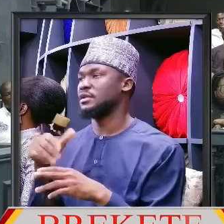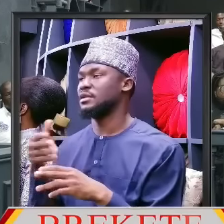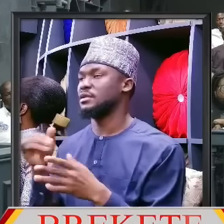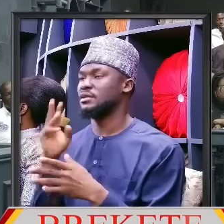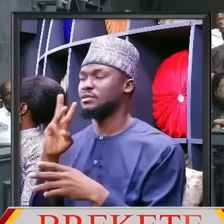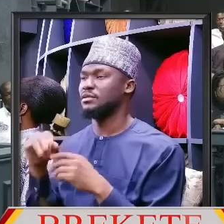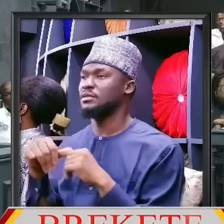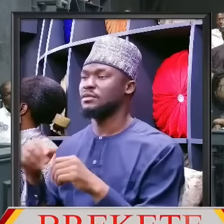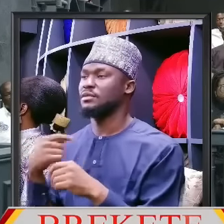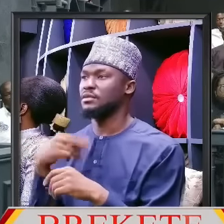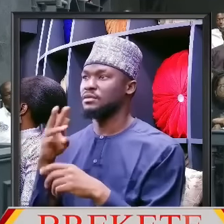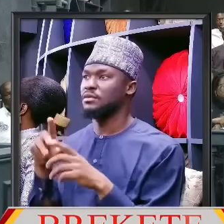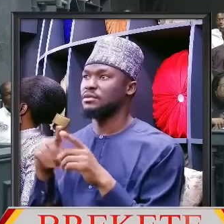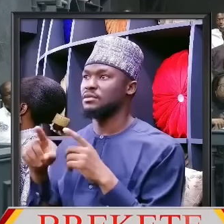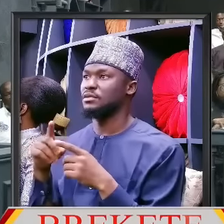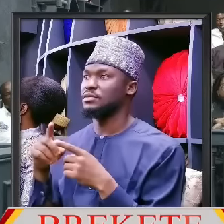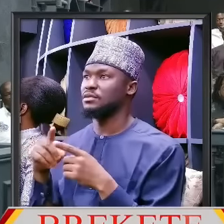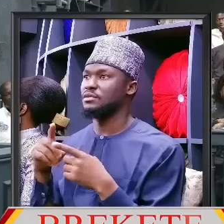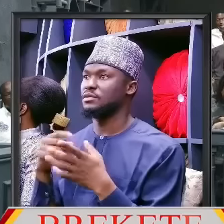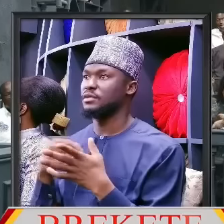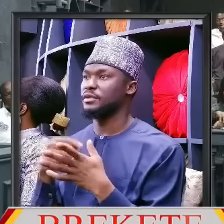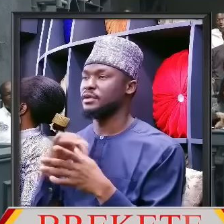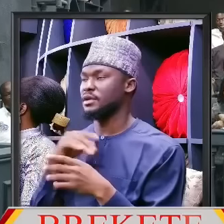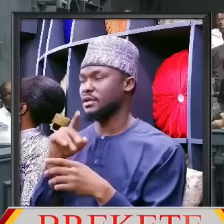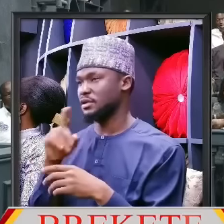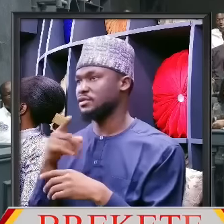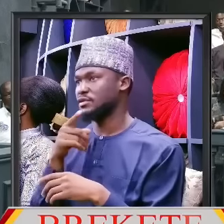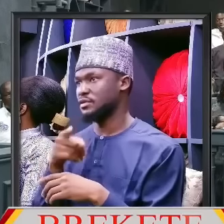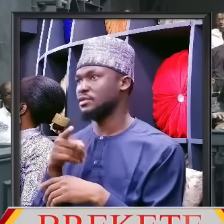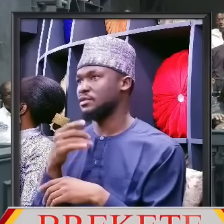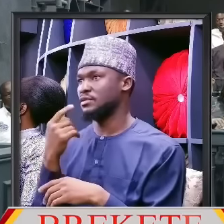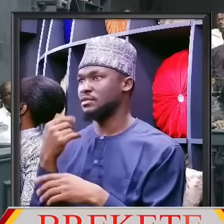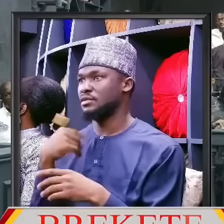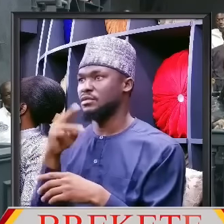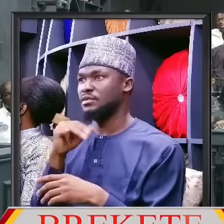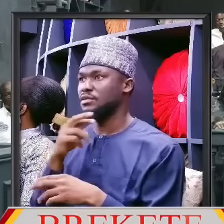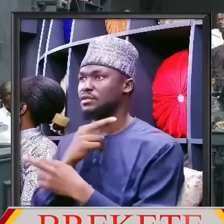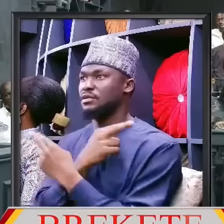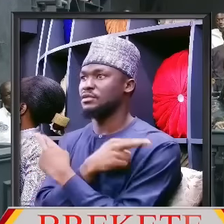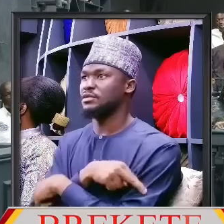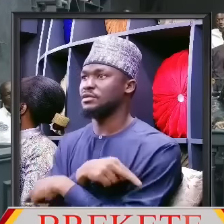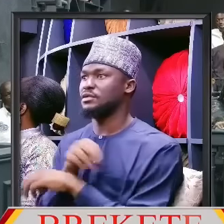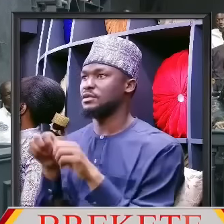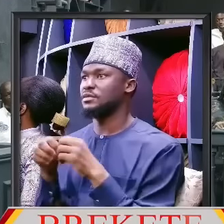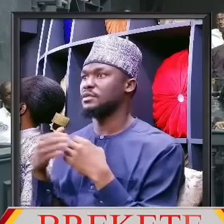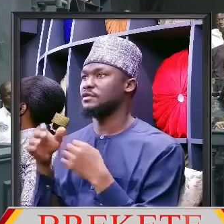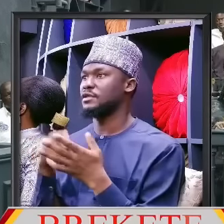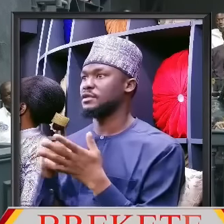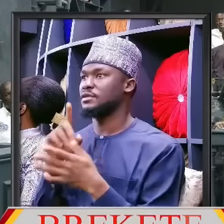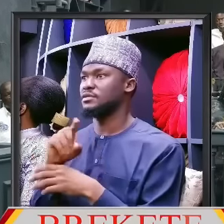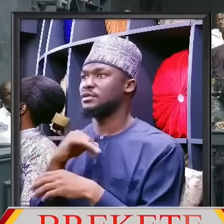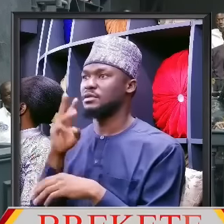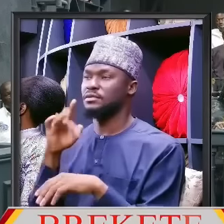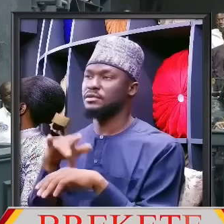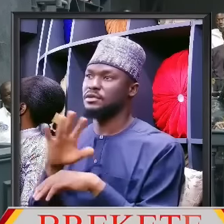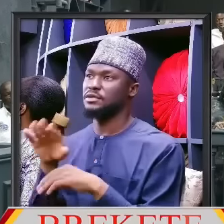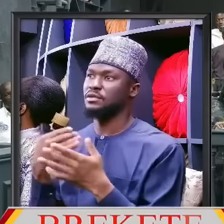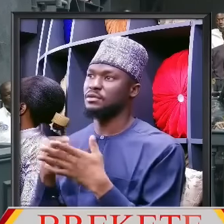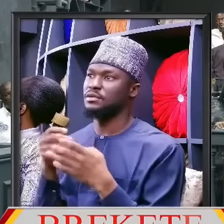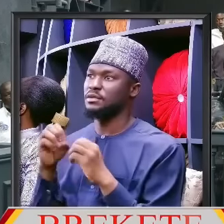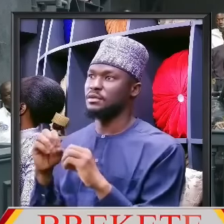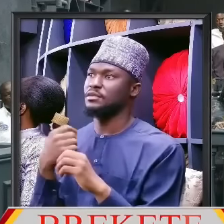So we'll continue to strive, my brother. I assure you of that. We don't go rest. Even after this one now, I go forward all the efforts